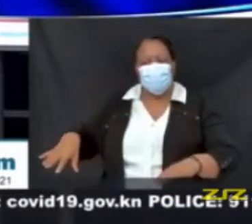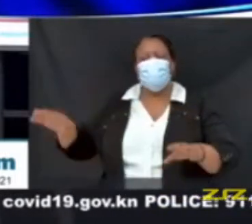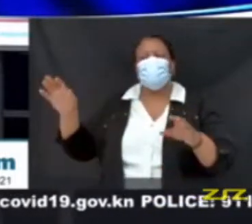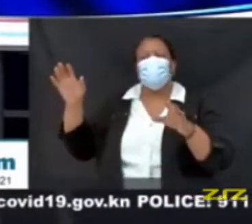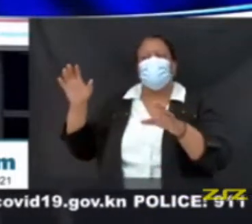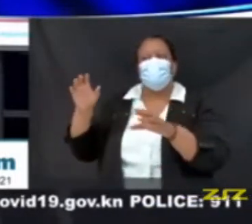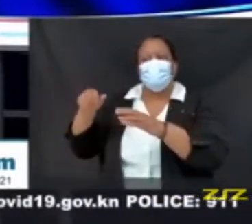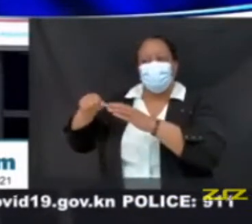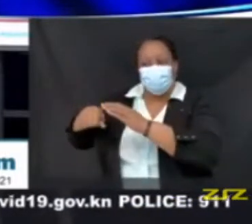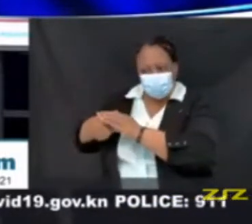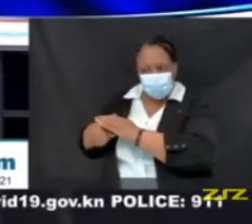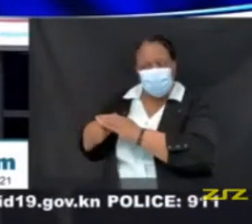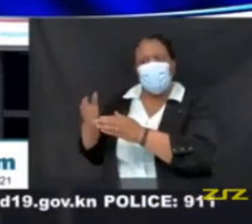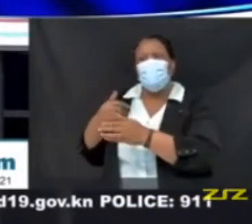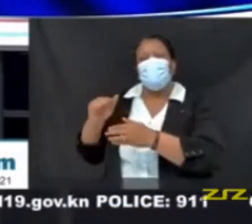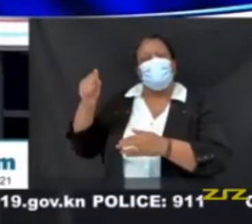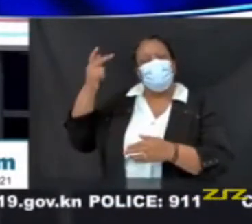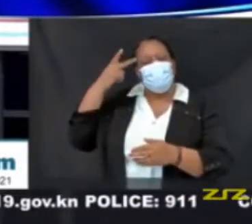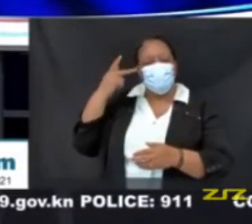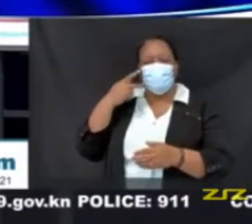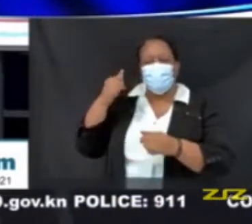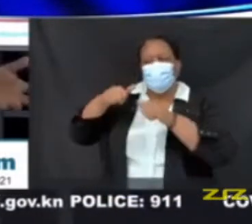child of hers took sick